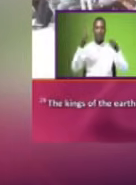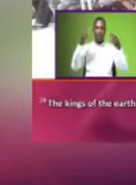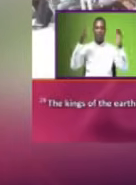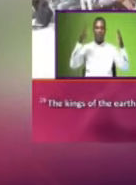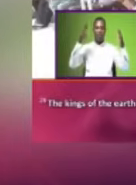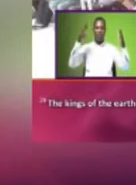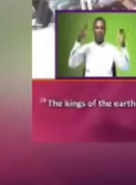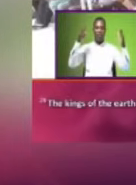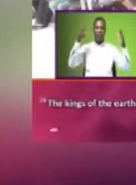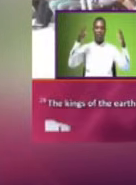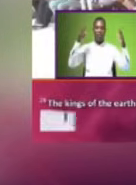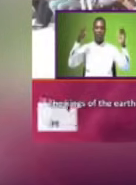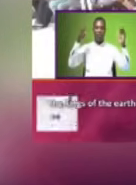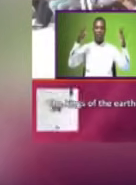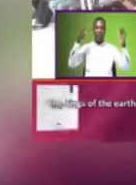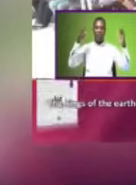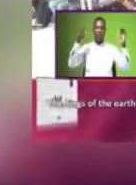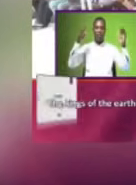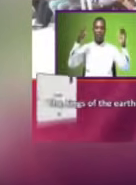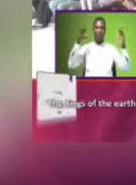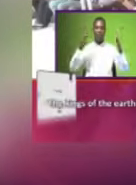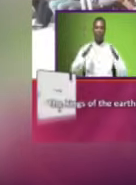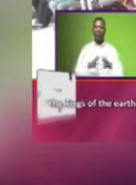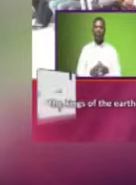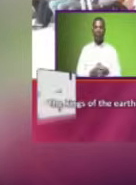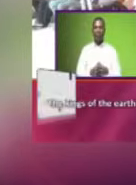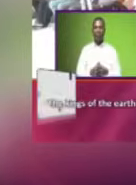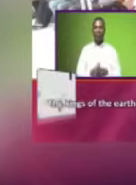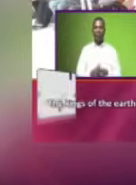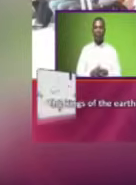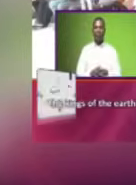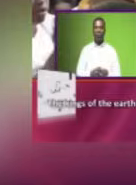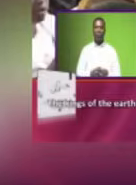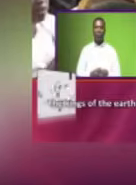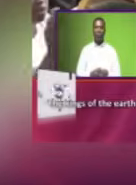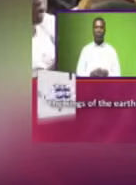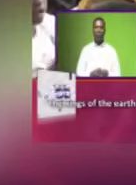me greatly.